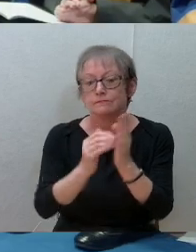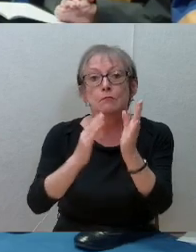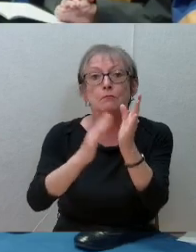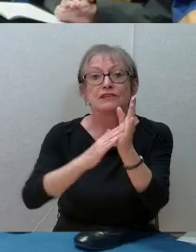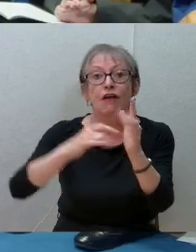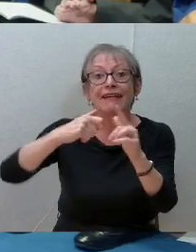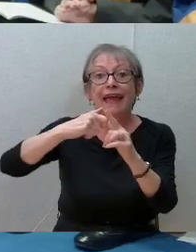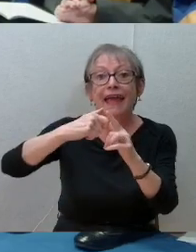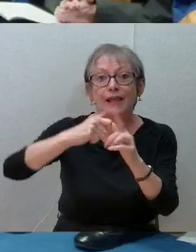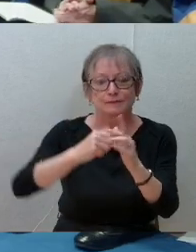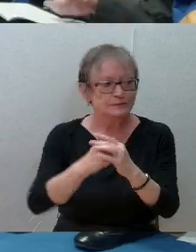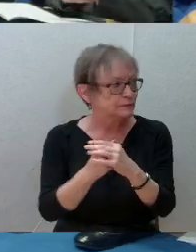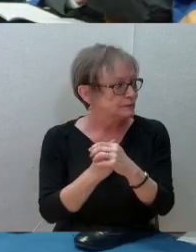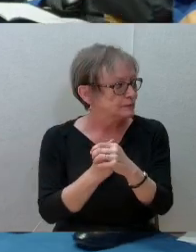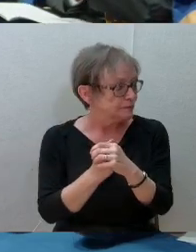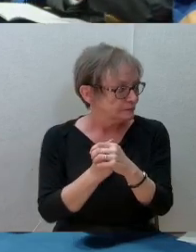Michelle Kay.